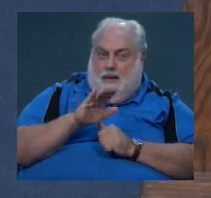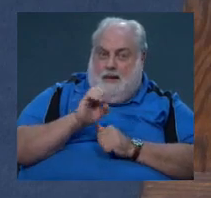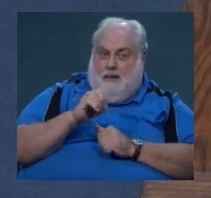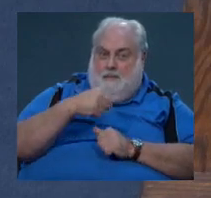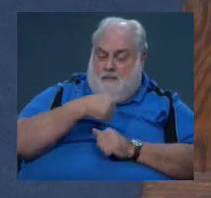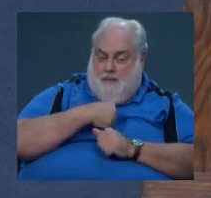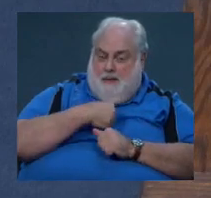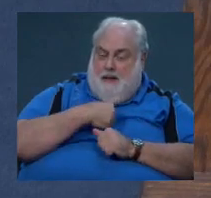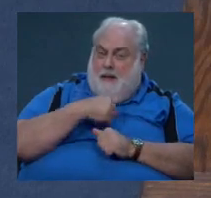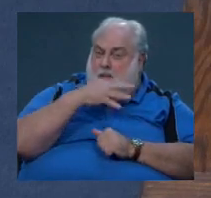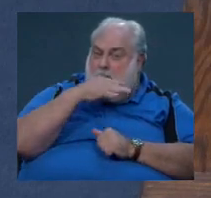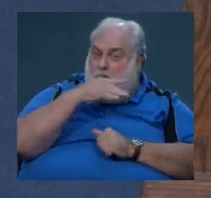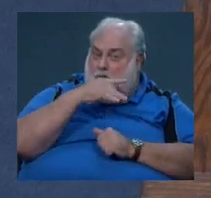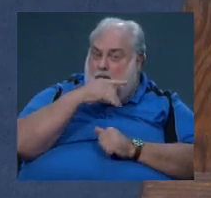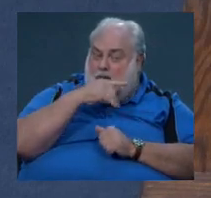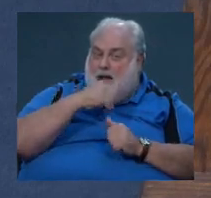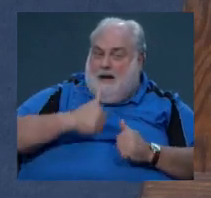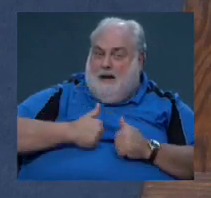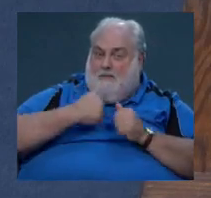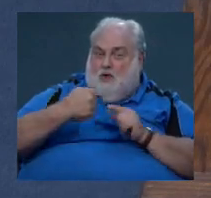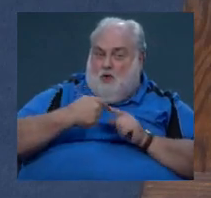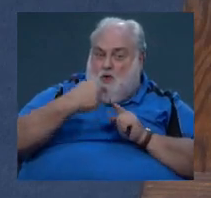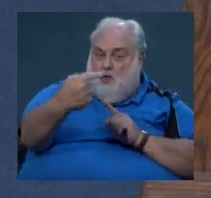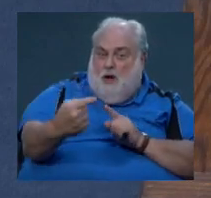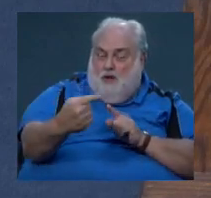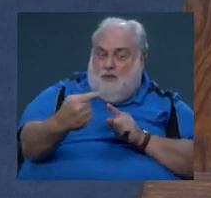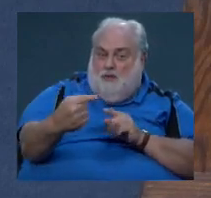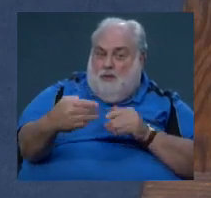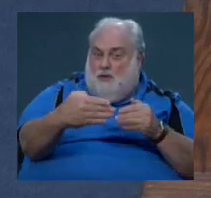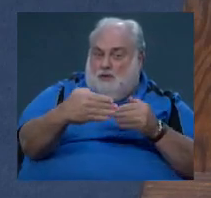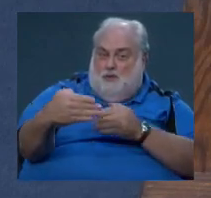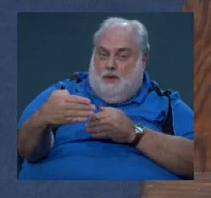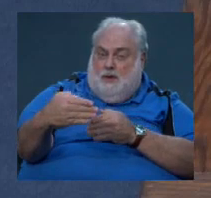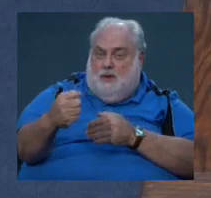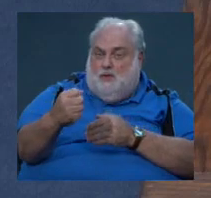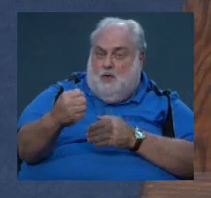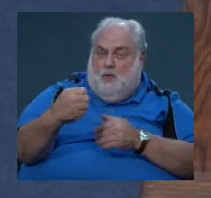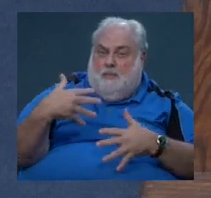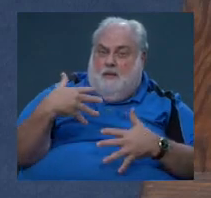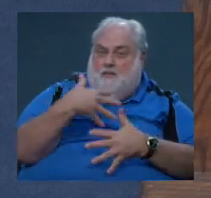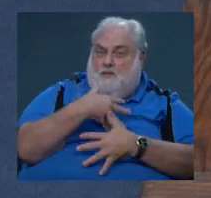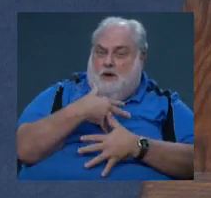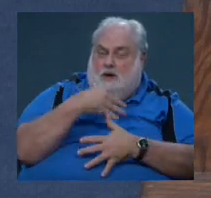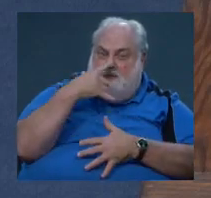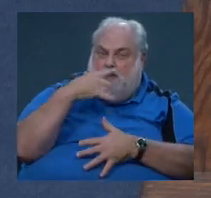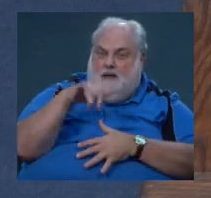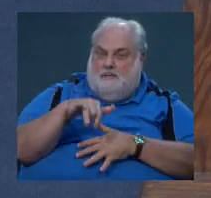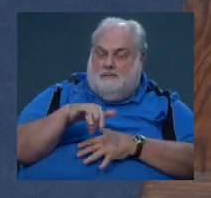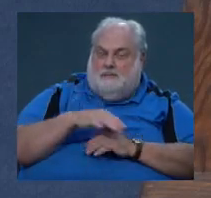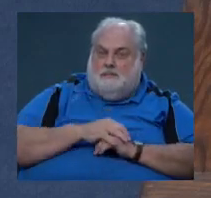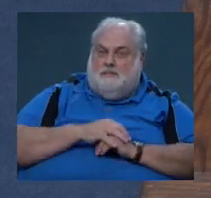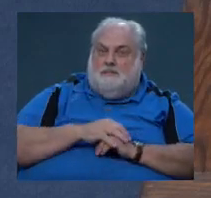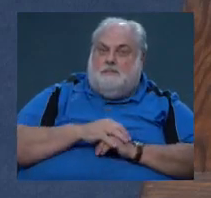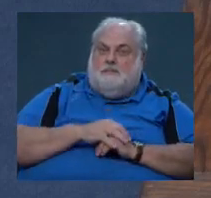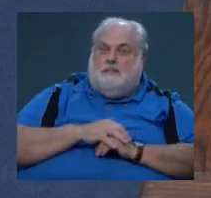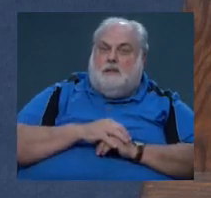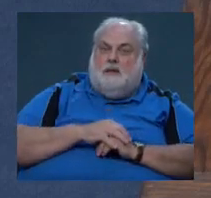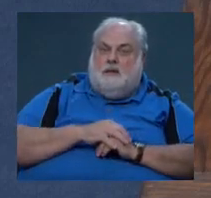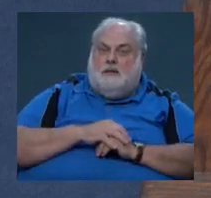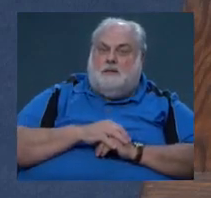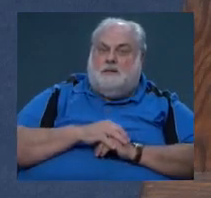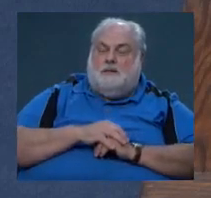and my mother that lives directly across the street, so there's been a fear factor because of that.